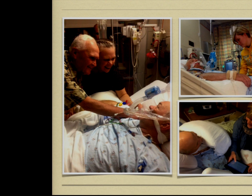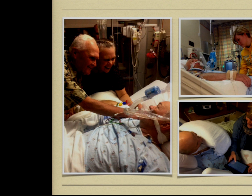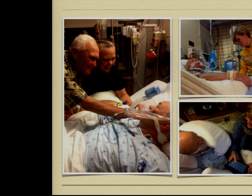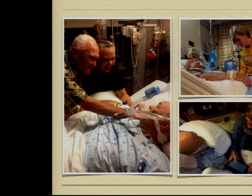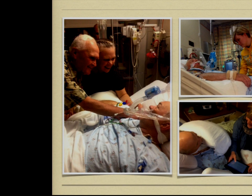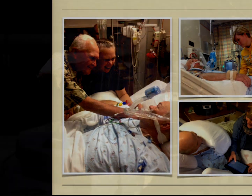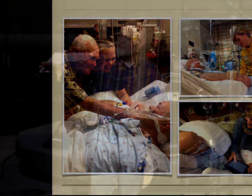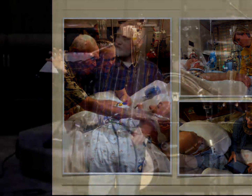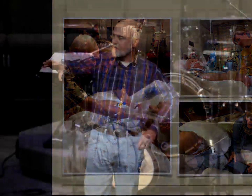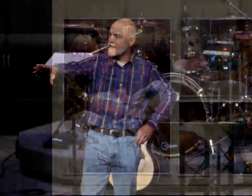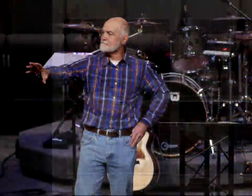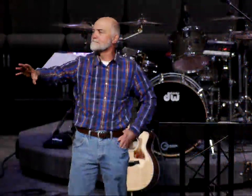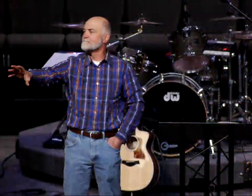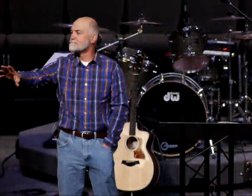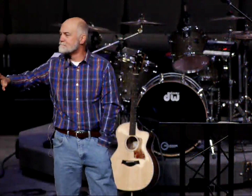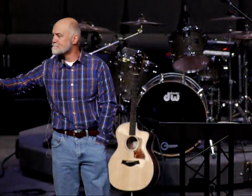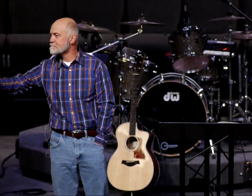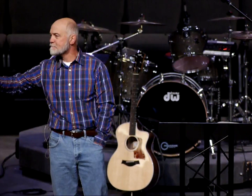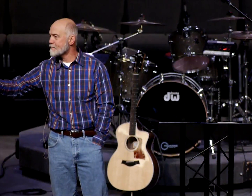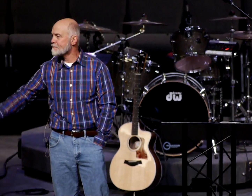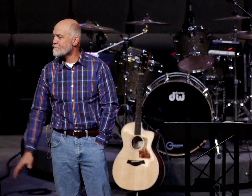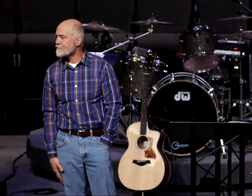up with that? And she says, Dad,